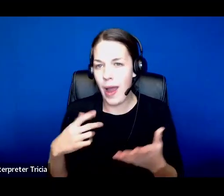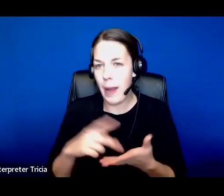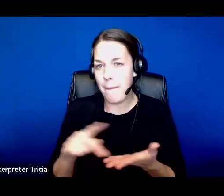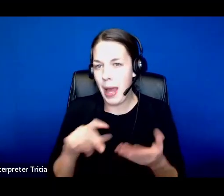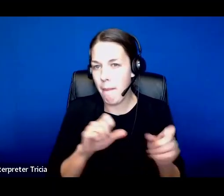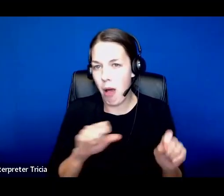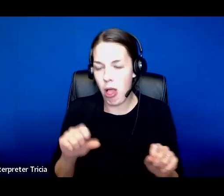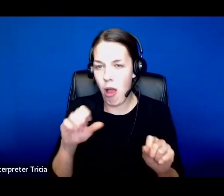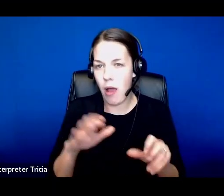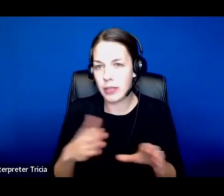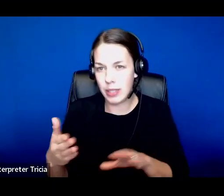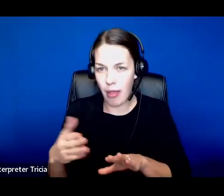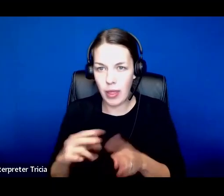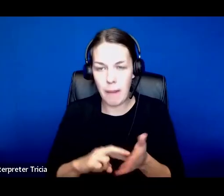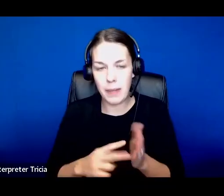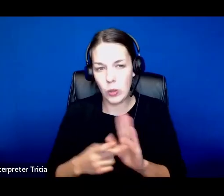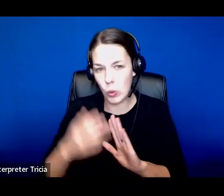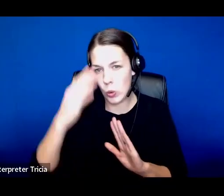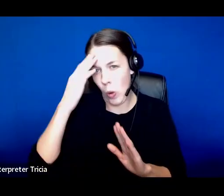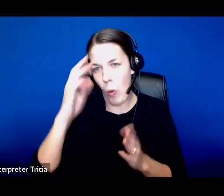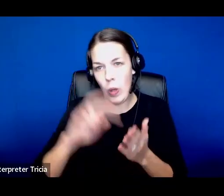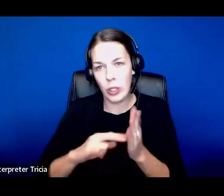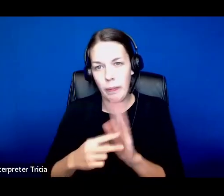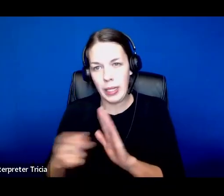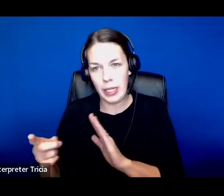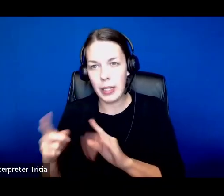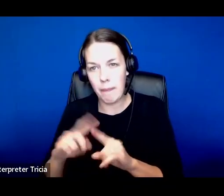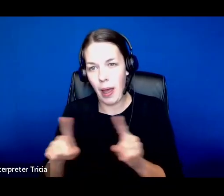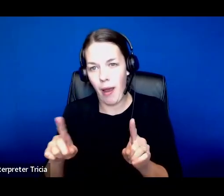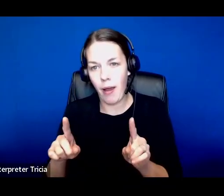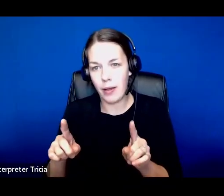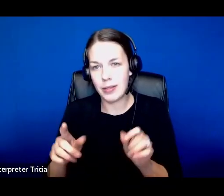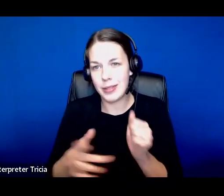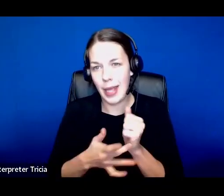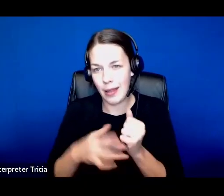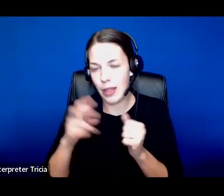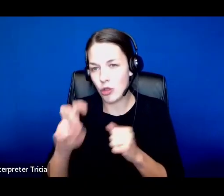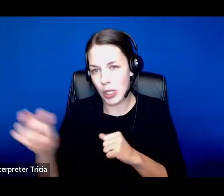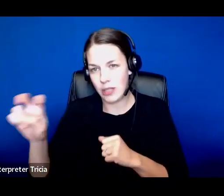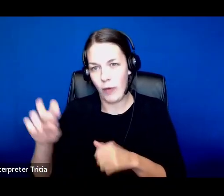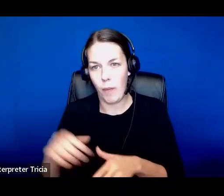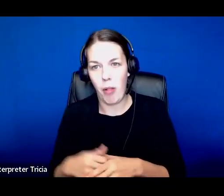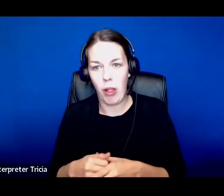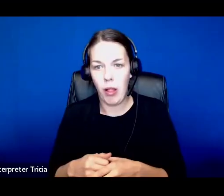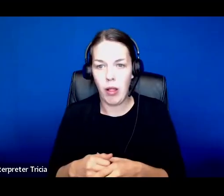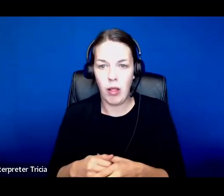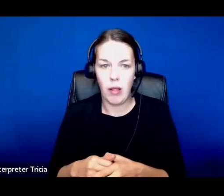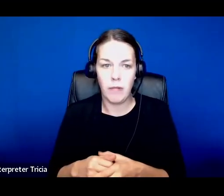death form, they're going to know what you mean, but it's technically transferable on death form.